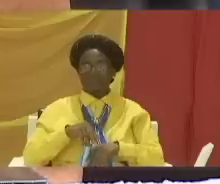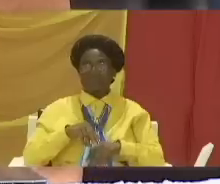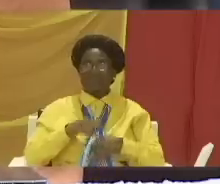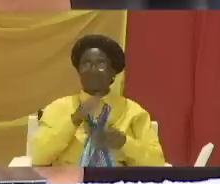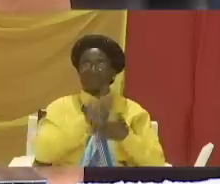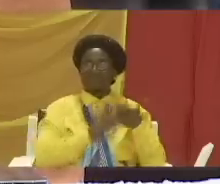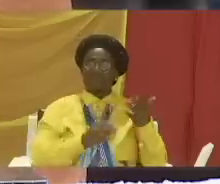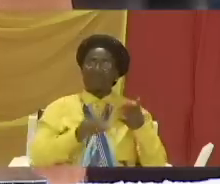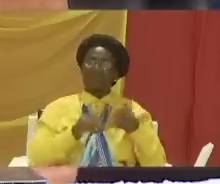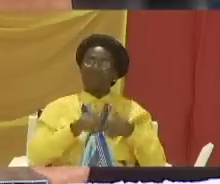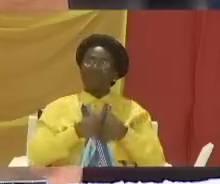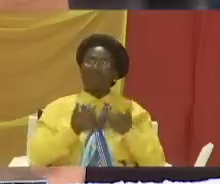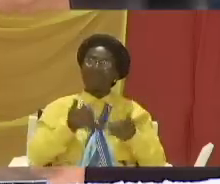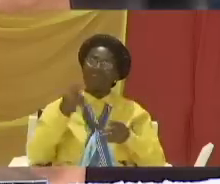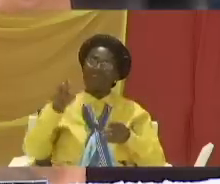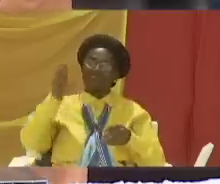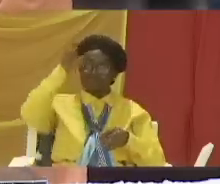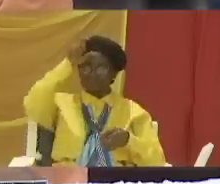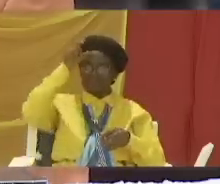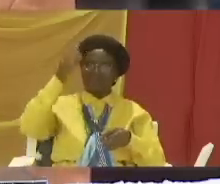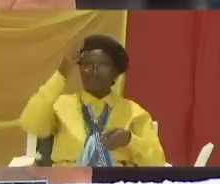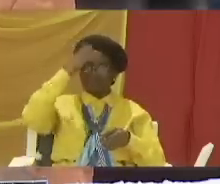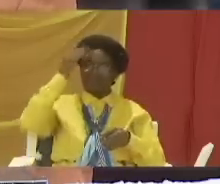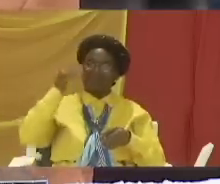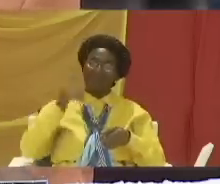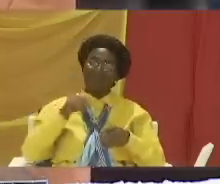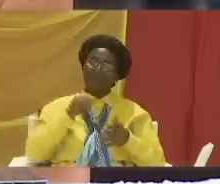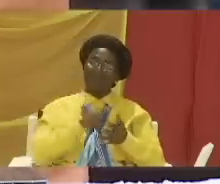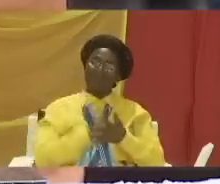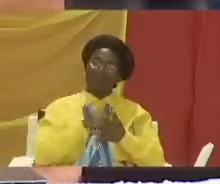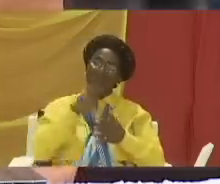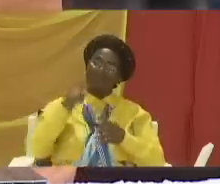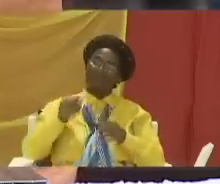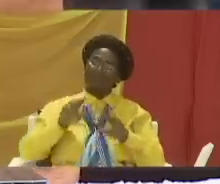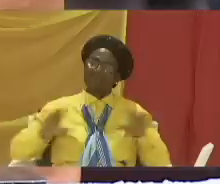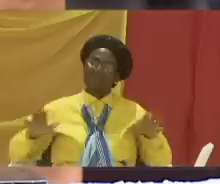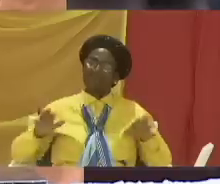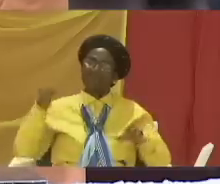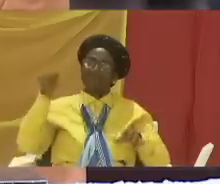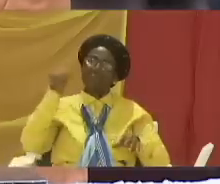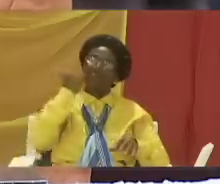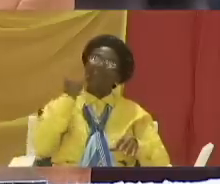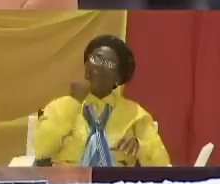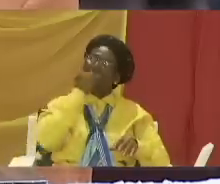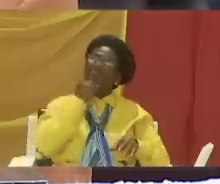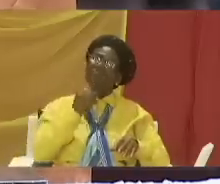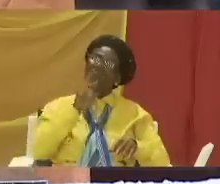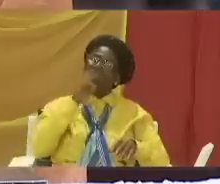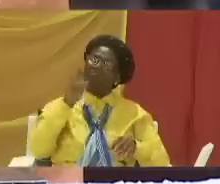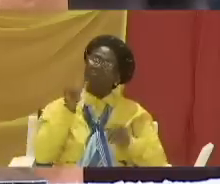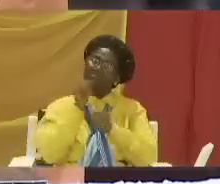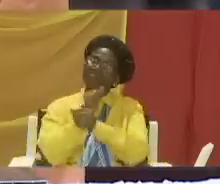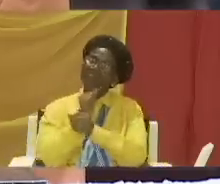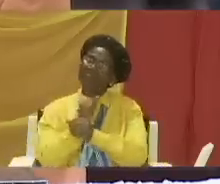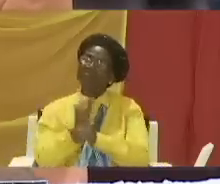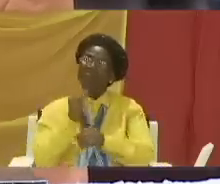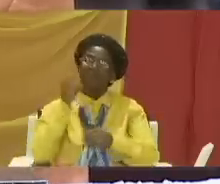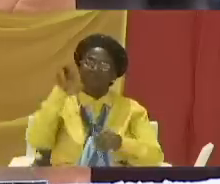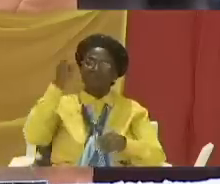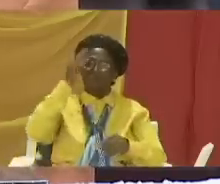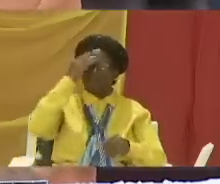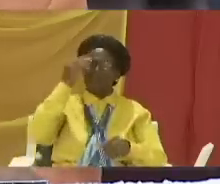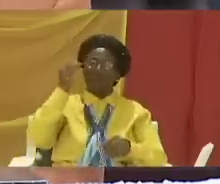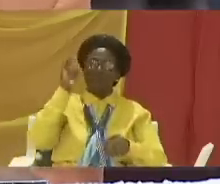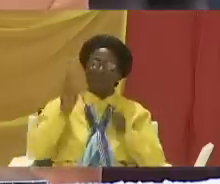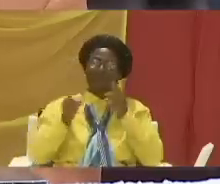Somehow the devil knew that the children of Israel are in bondage. He knew that if they repent and